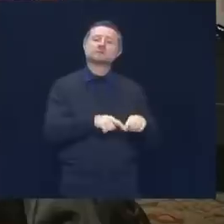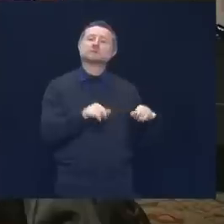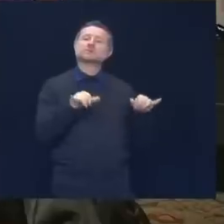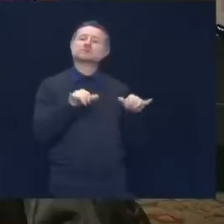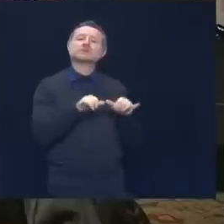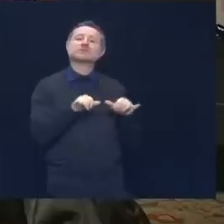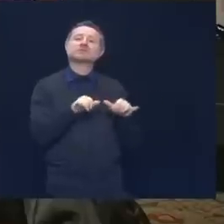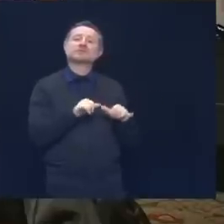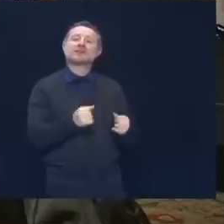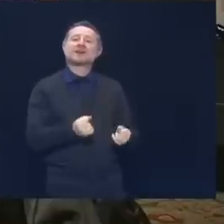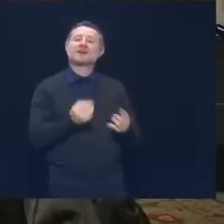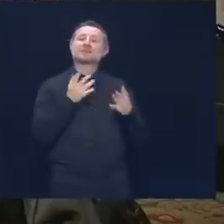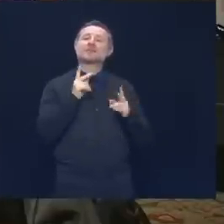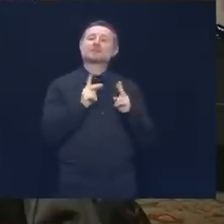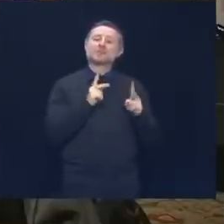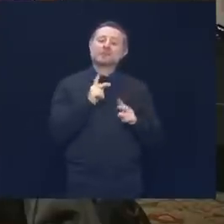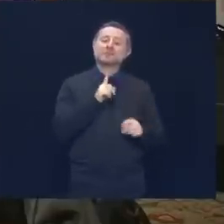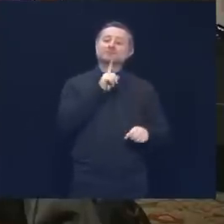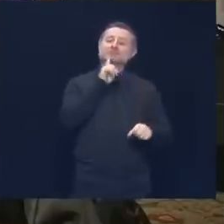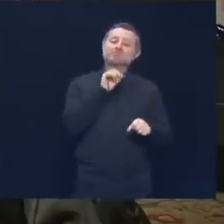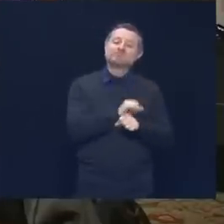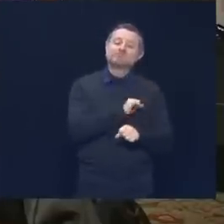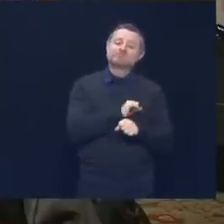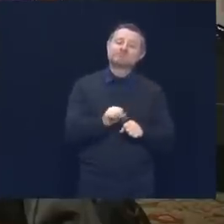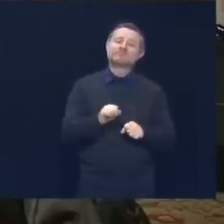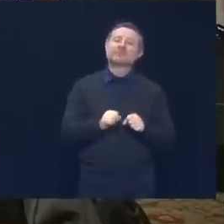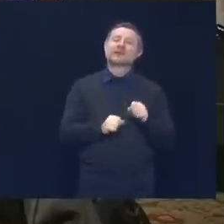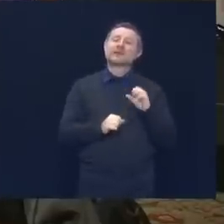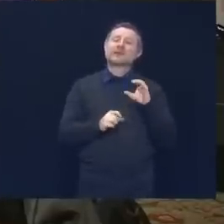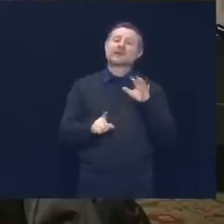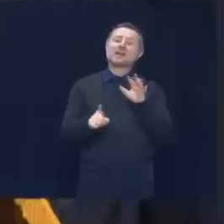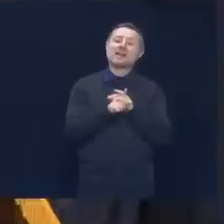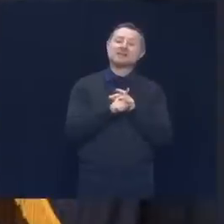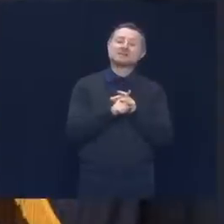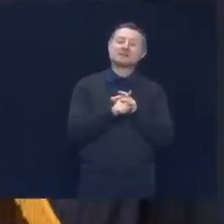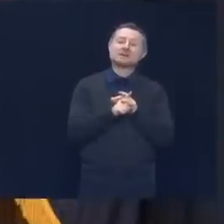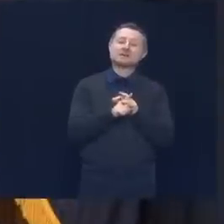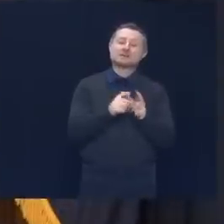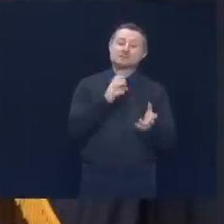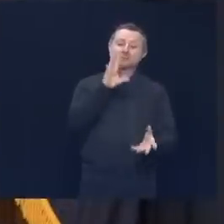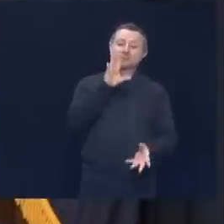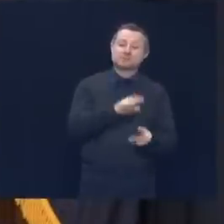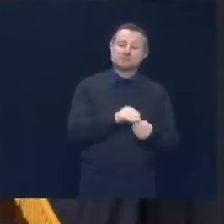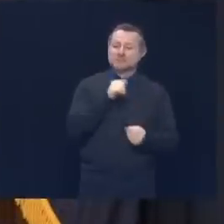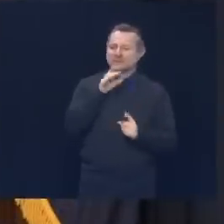metric, where it's focused on the cases and not the amount of testing? Well, we give you the